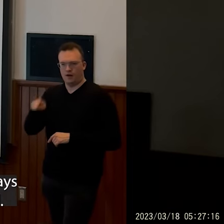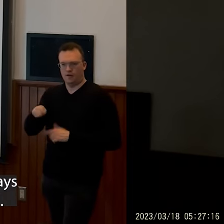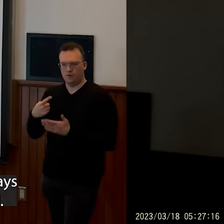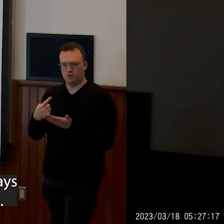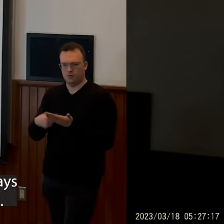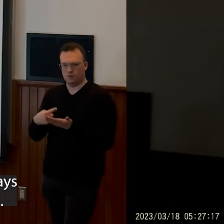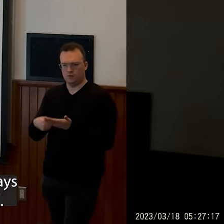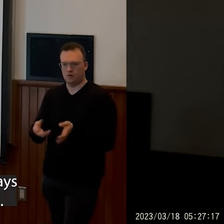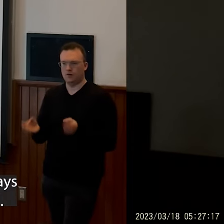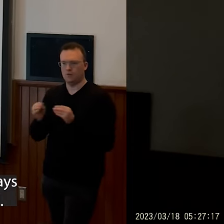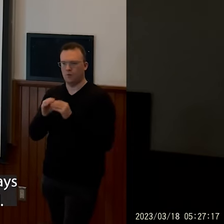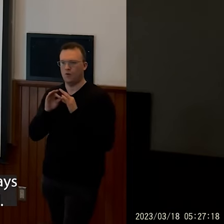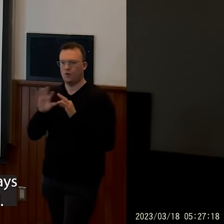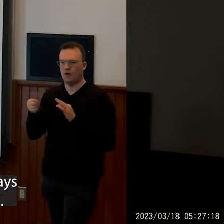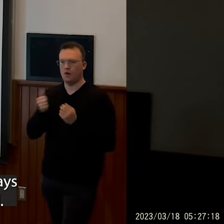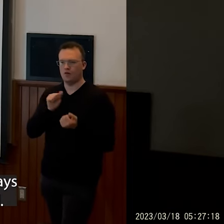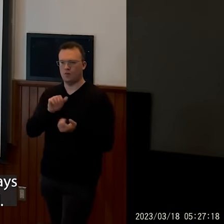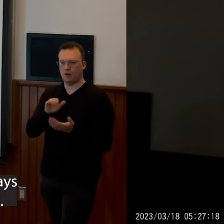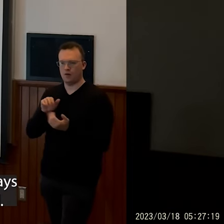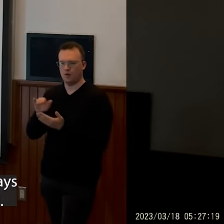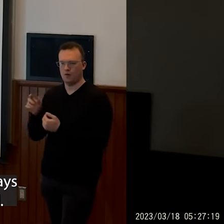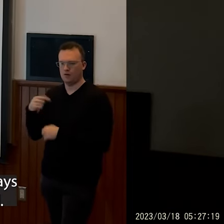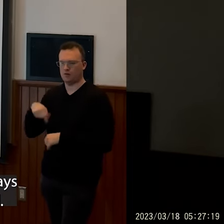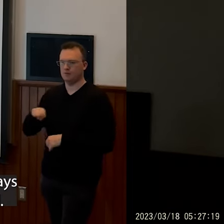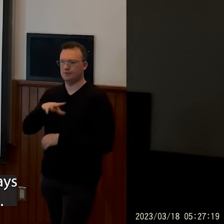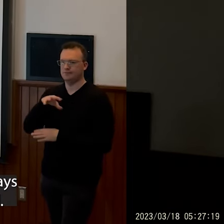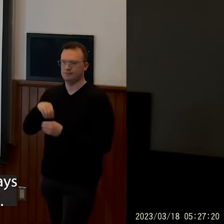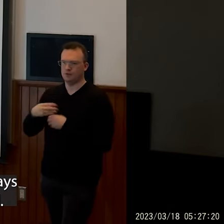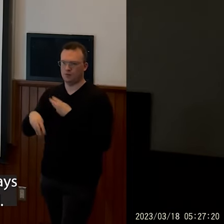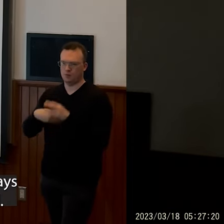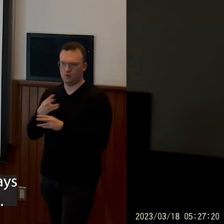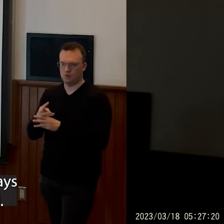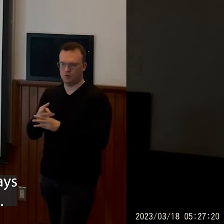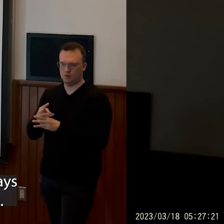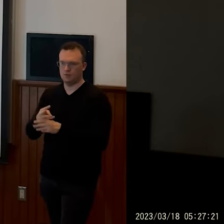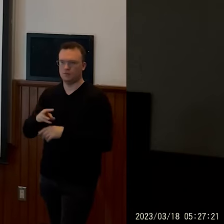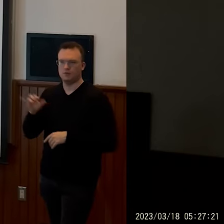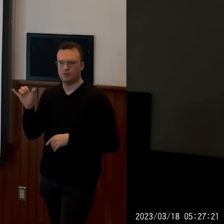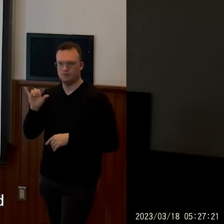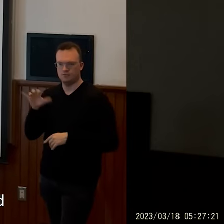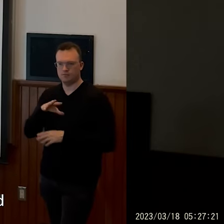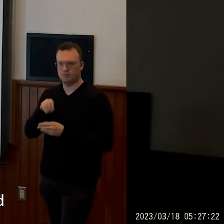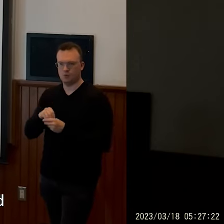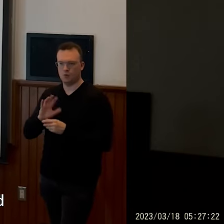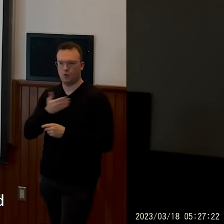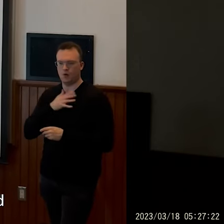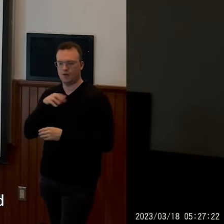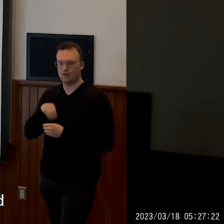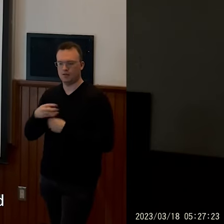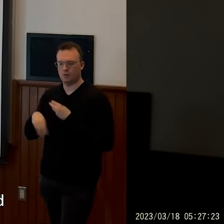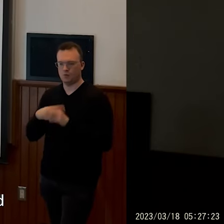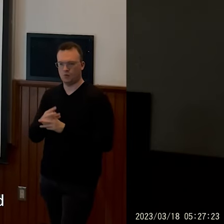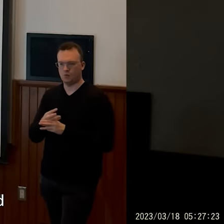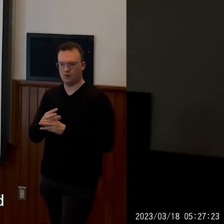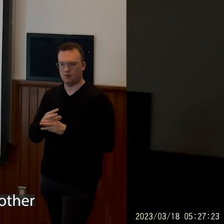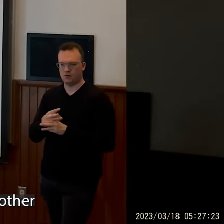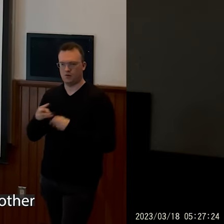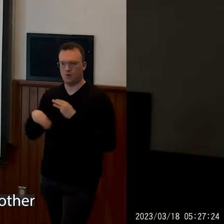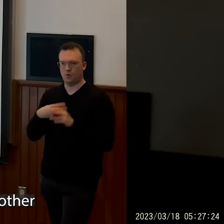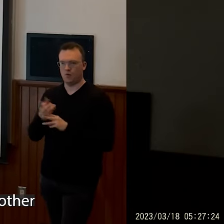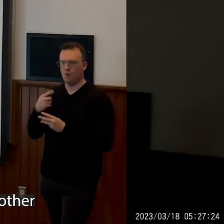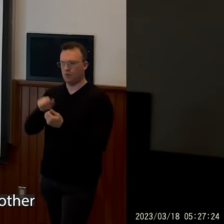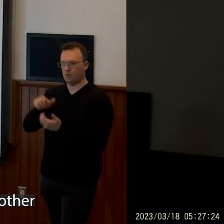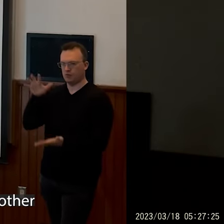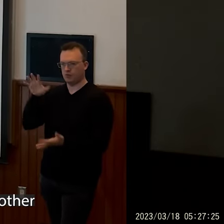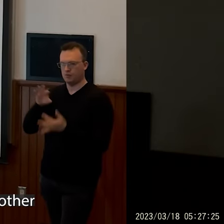about these other ways that we are in the world as well, including our internal world and the world that we